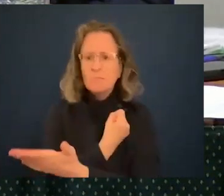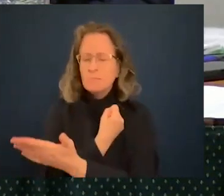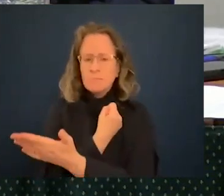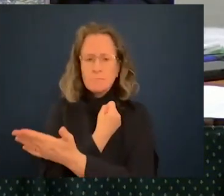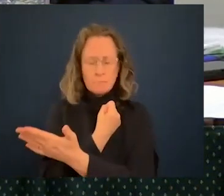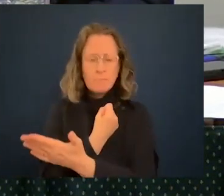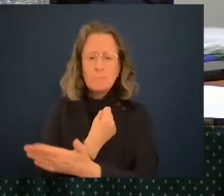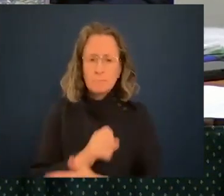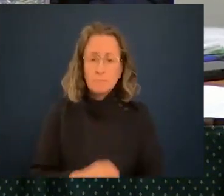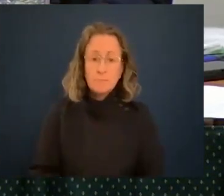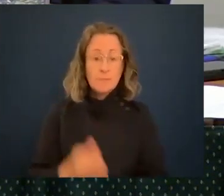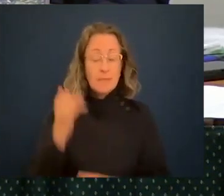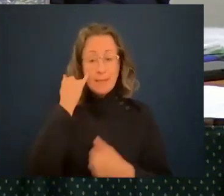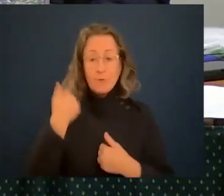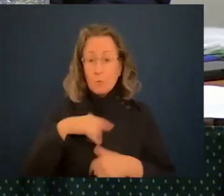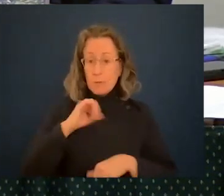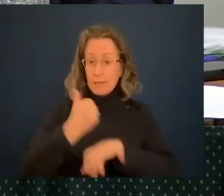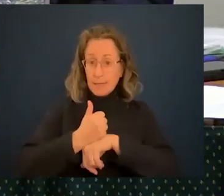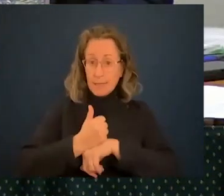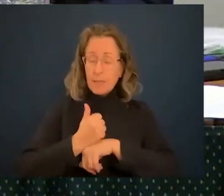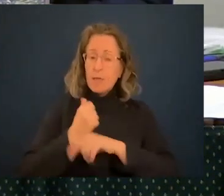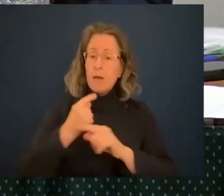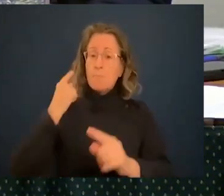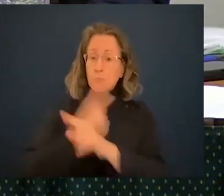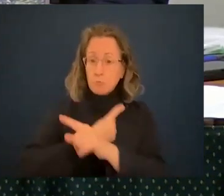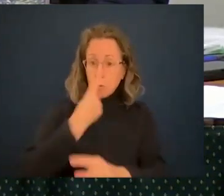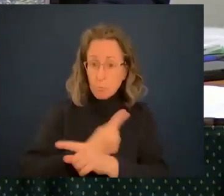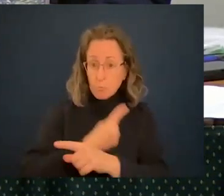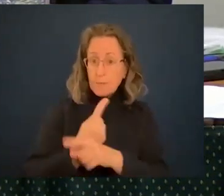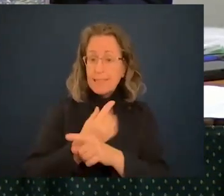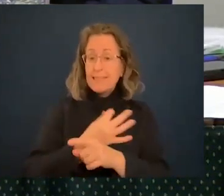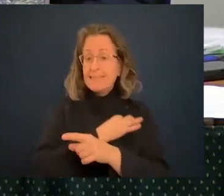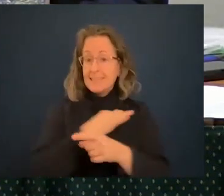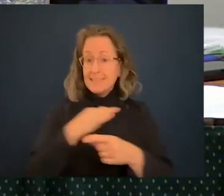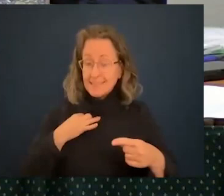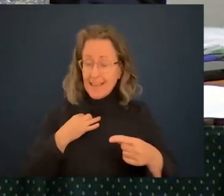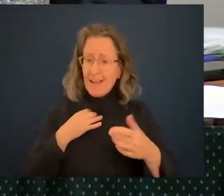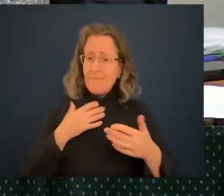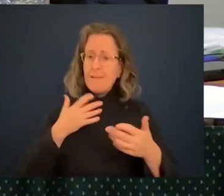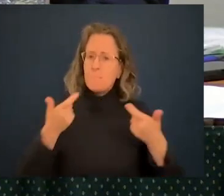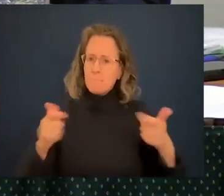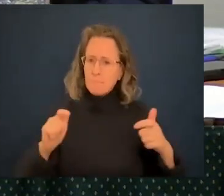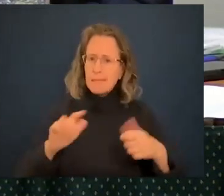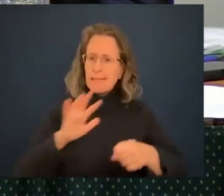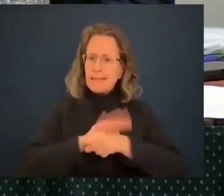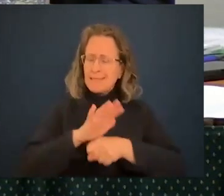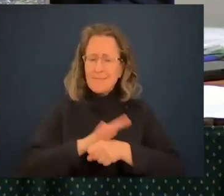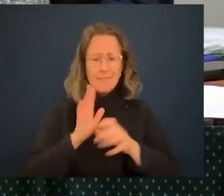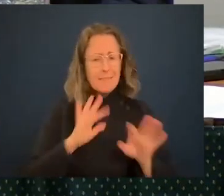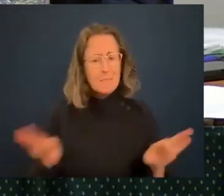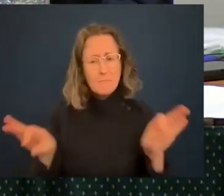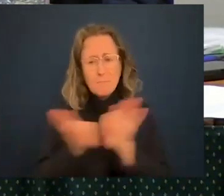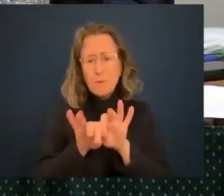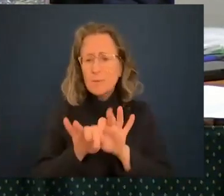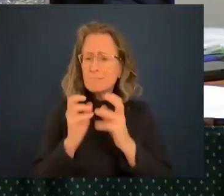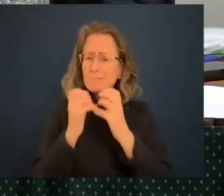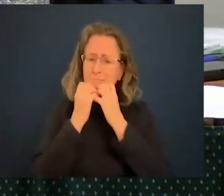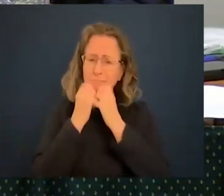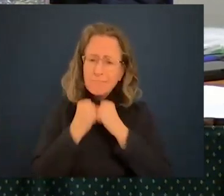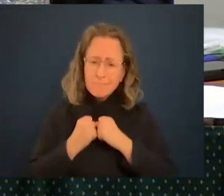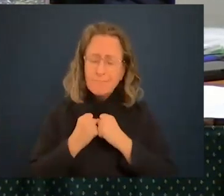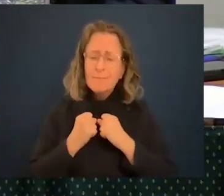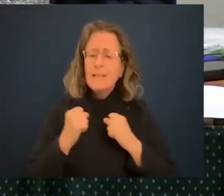a decent sized effective response Wilson fire is really important for Public Safety um